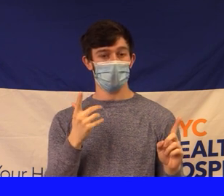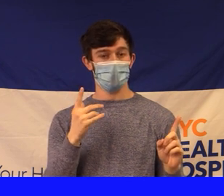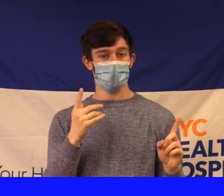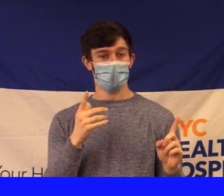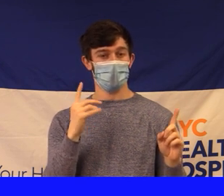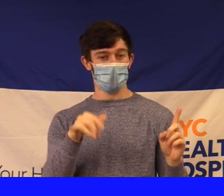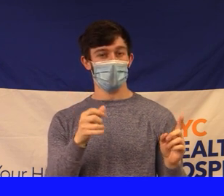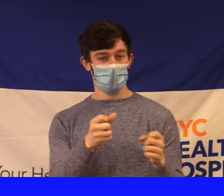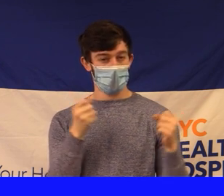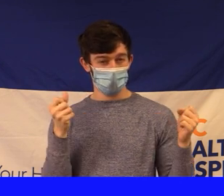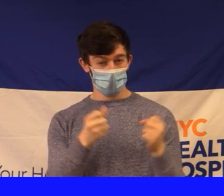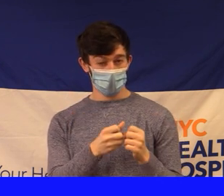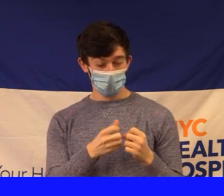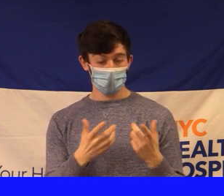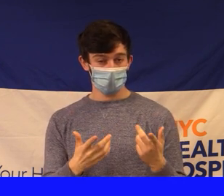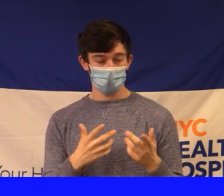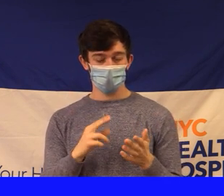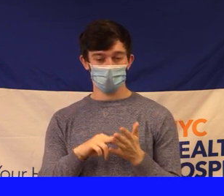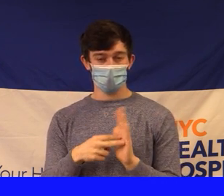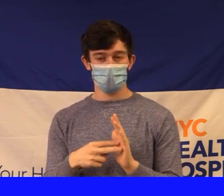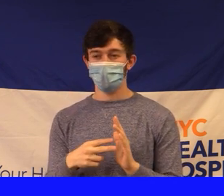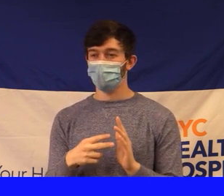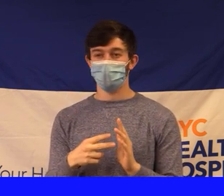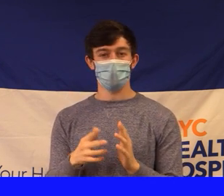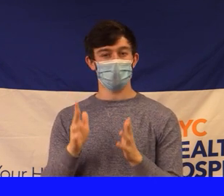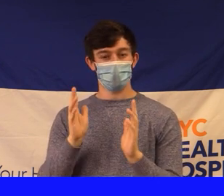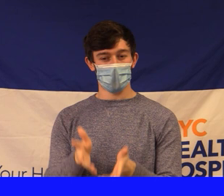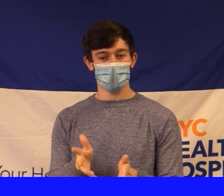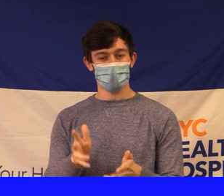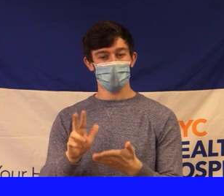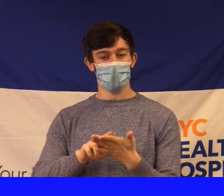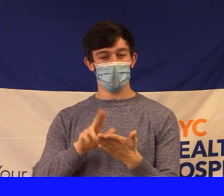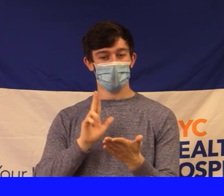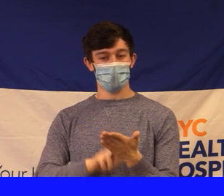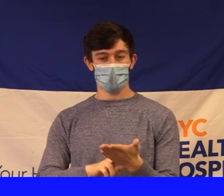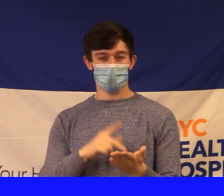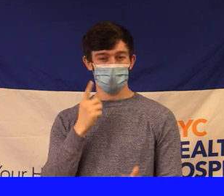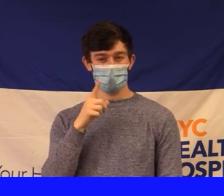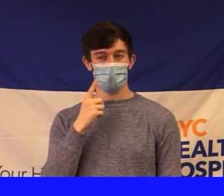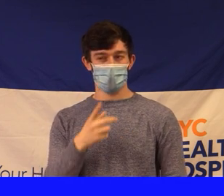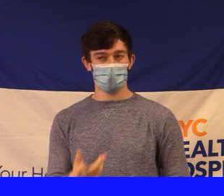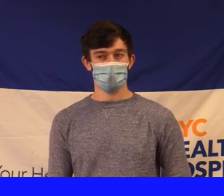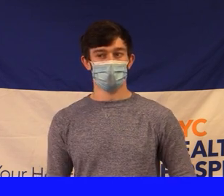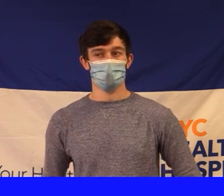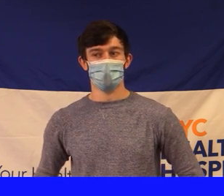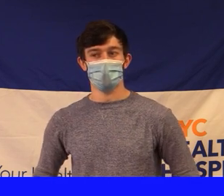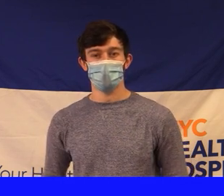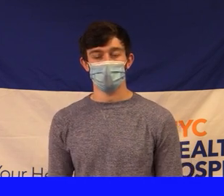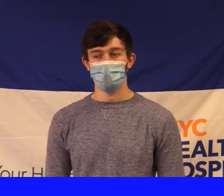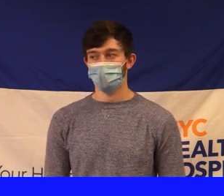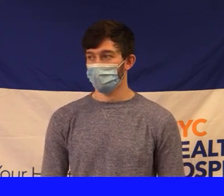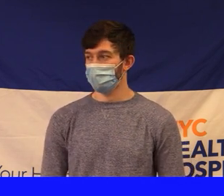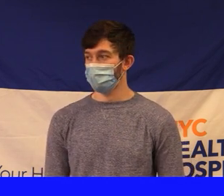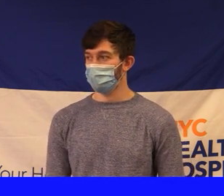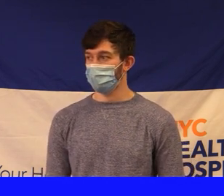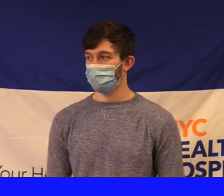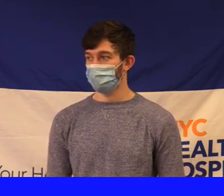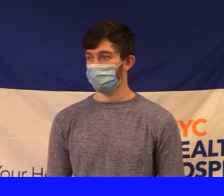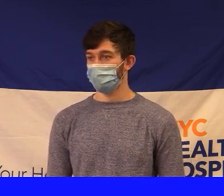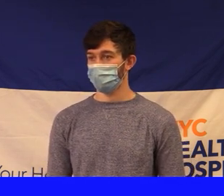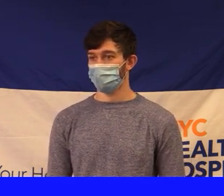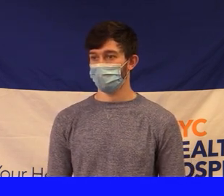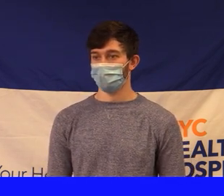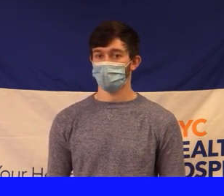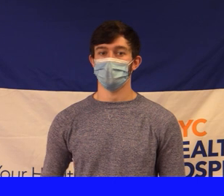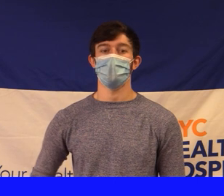leasing, et cetera. The rest of the, what is the rest of the contract for? Is that? So the rest of the